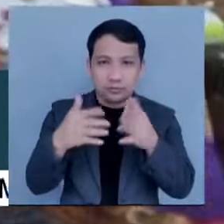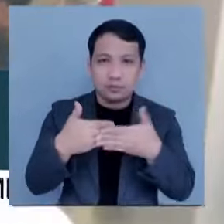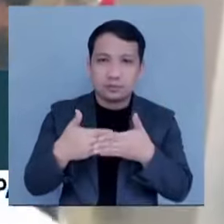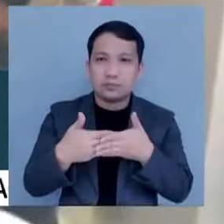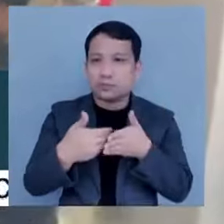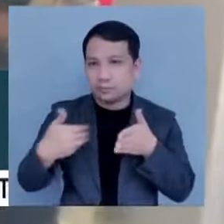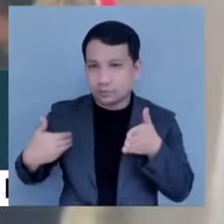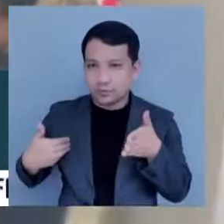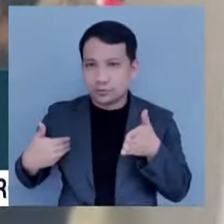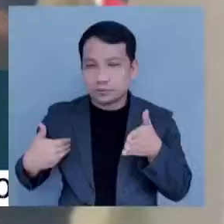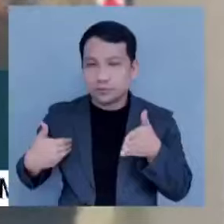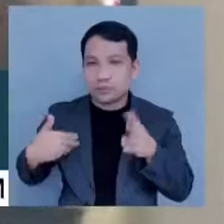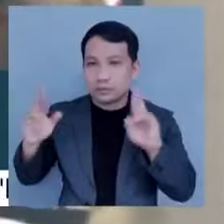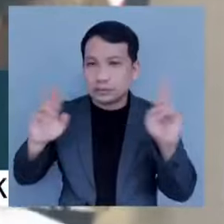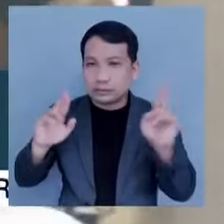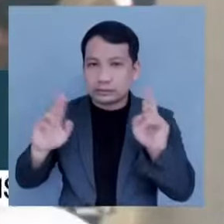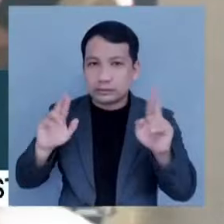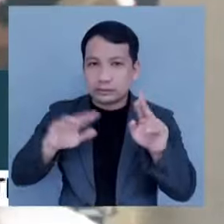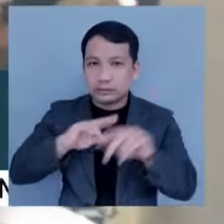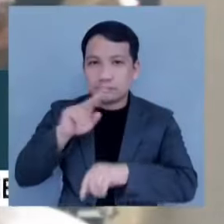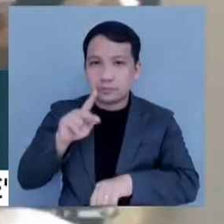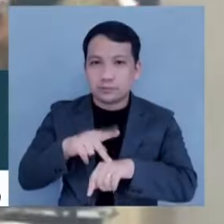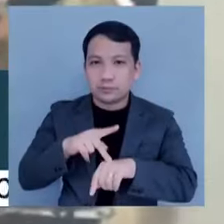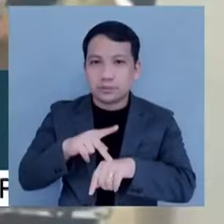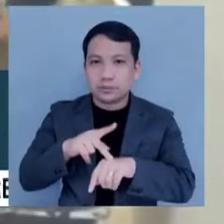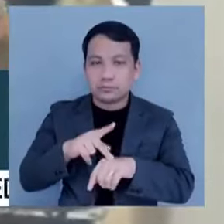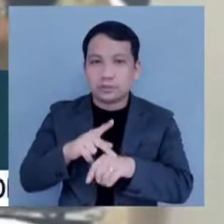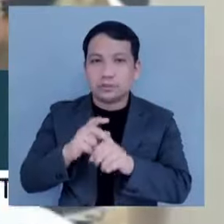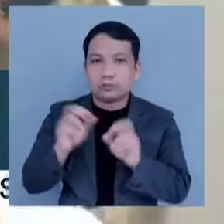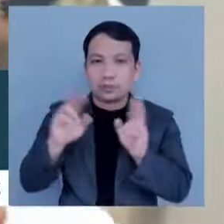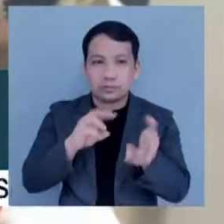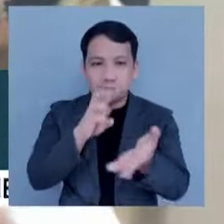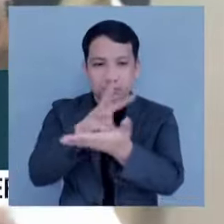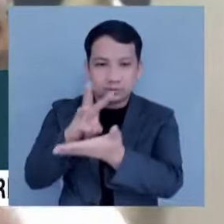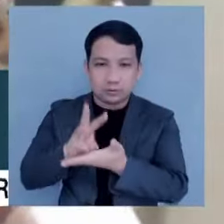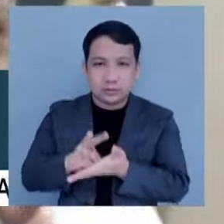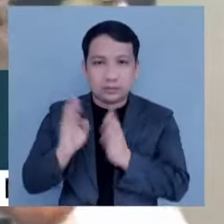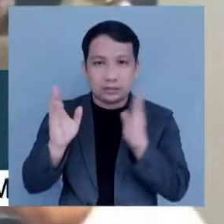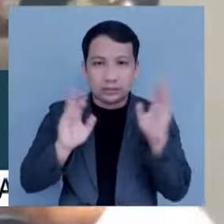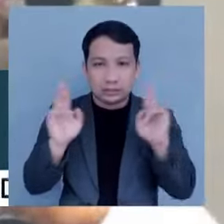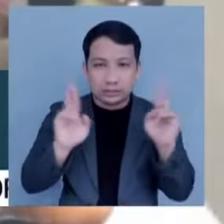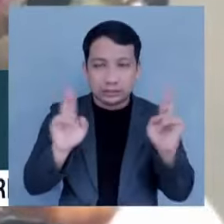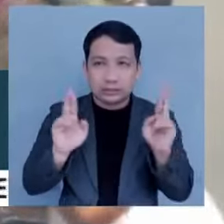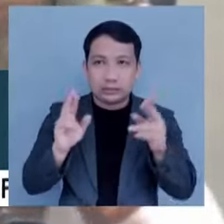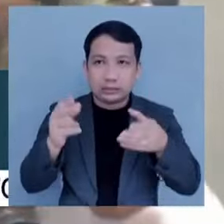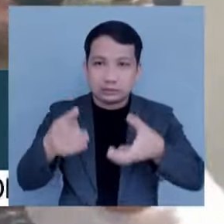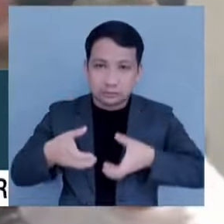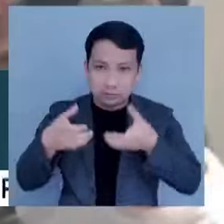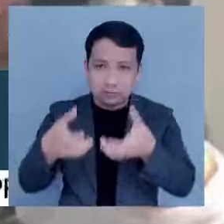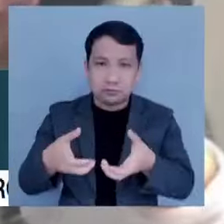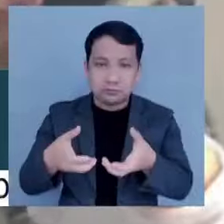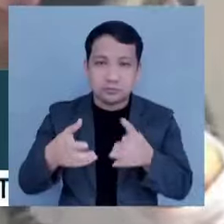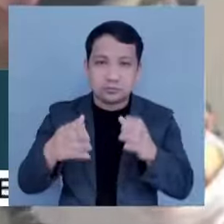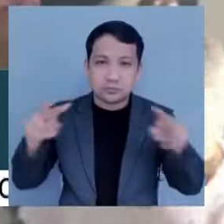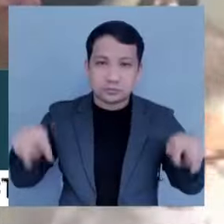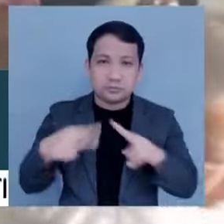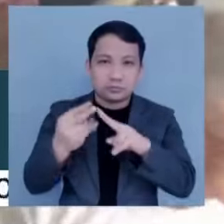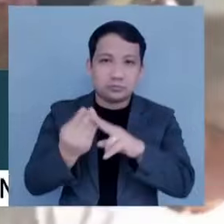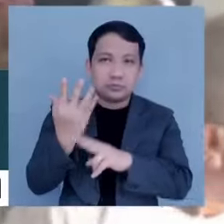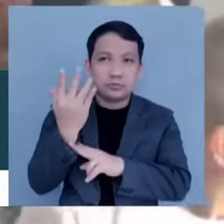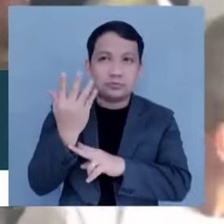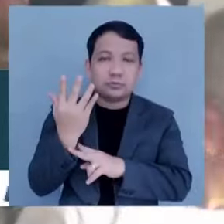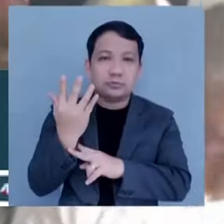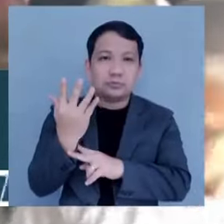Bansa Handa, wherein we pre-position the goods. Because we're just not talking about storms here. We're talking about earthquakes, volcanic eruptions,